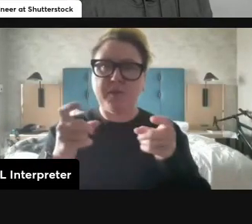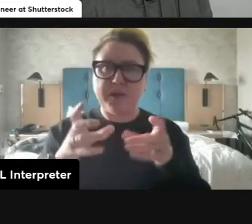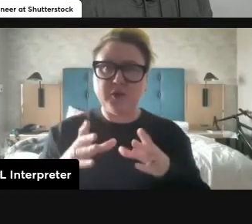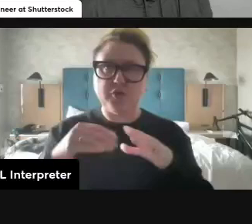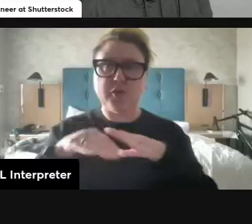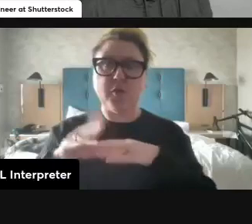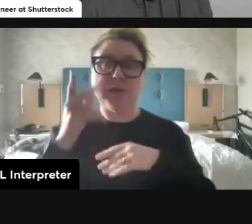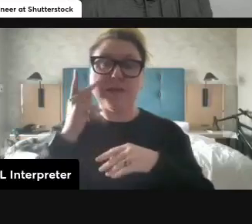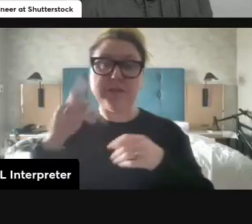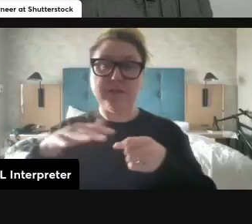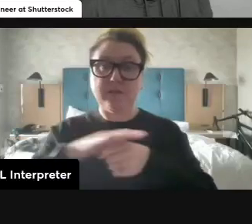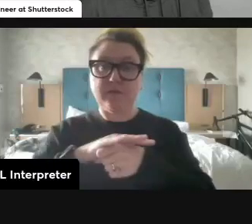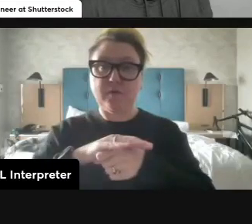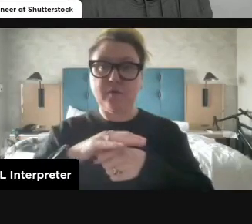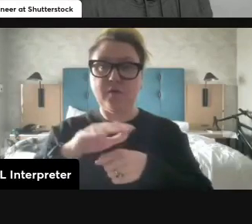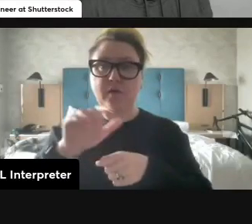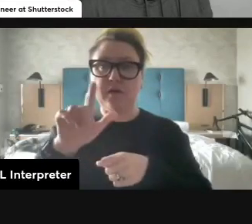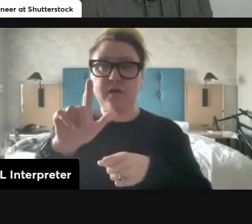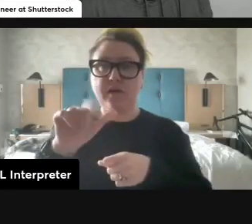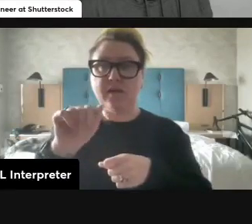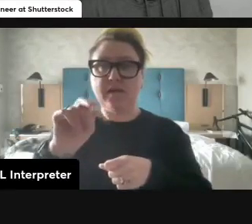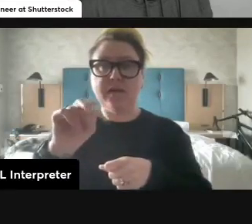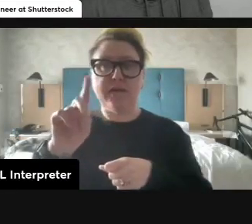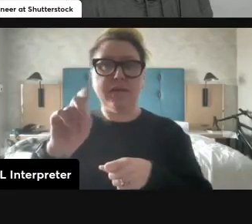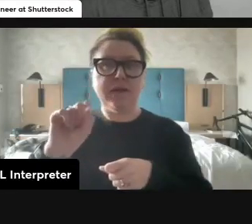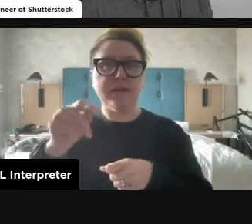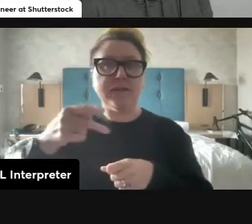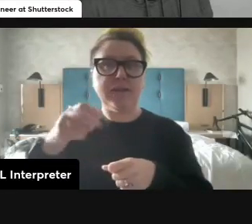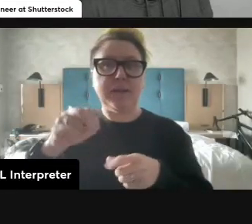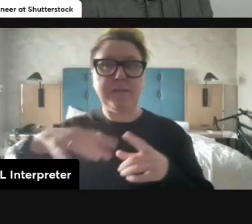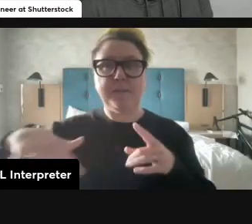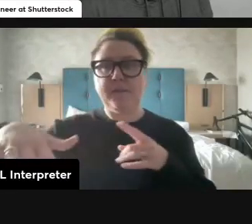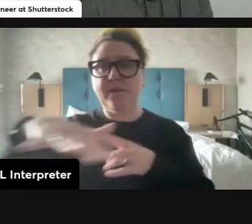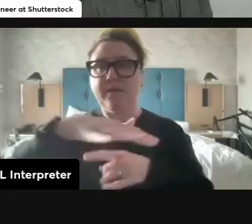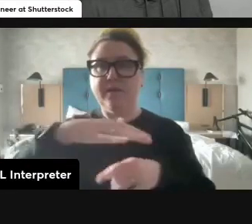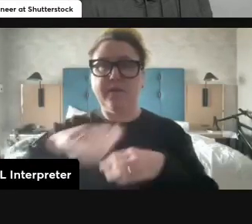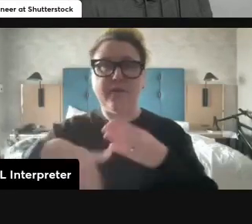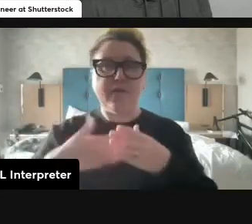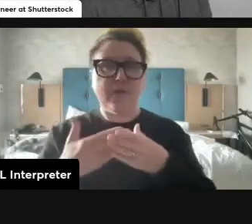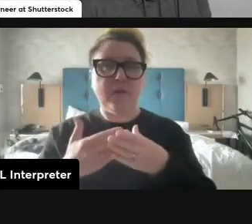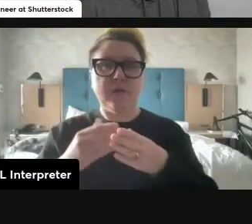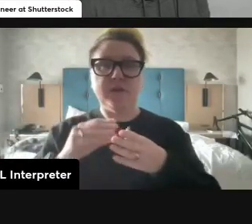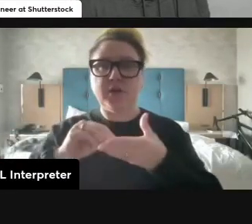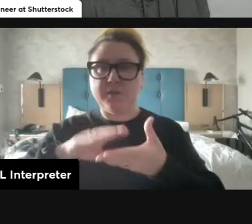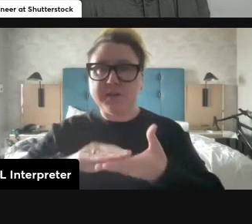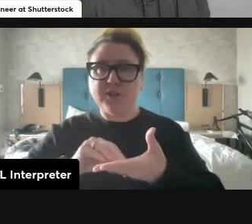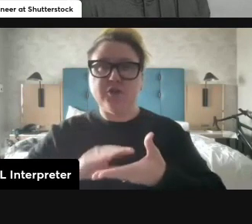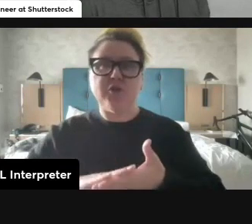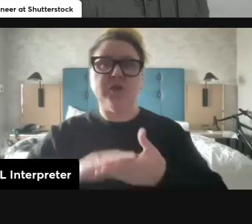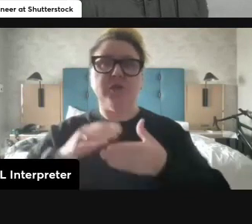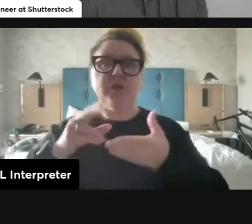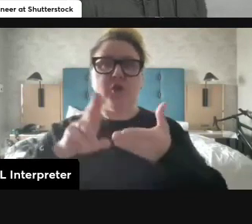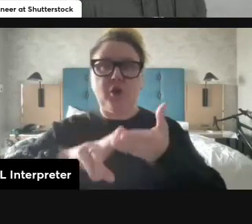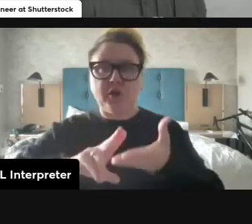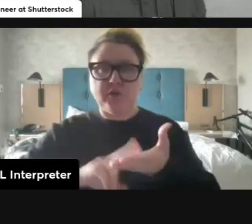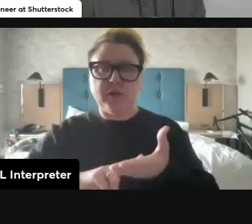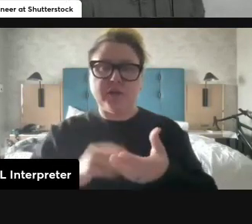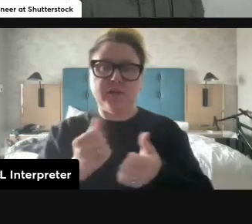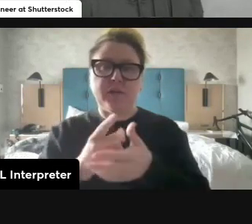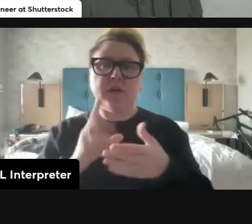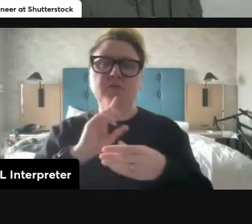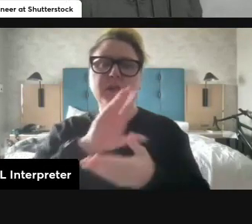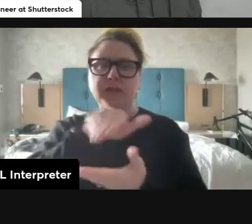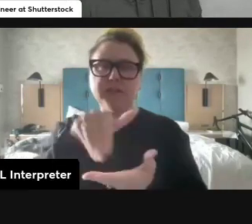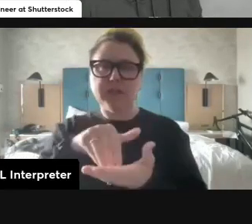the full landscape of your software, your documentation, your contracts, and so on. And it's kind of a central hub for all of your engineering needs.